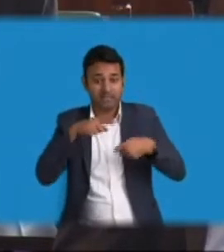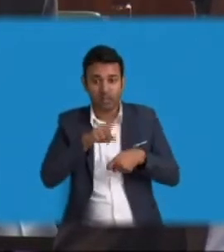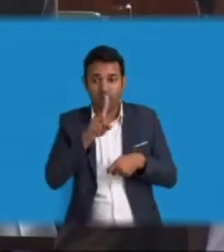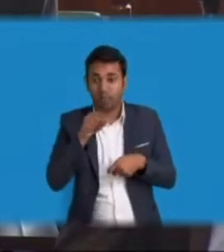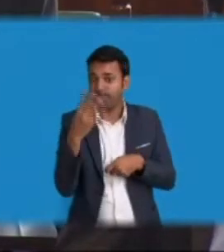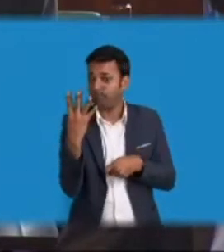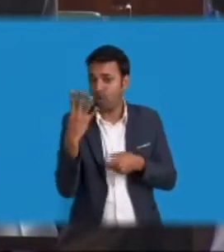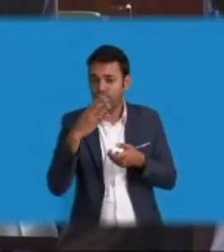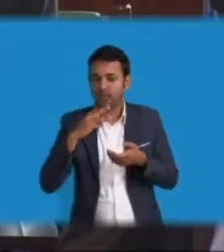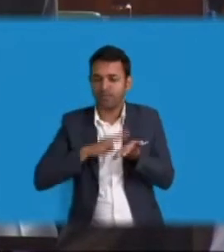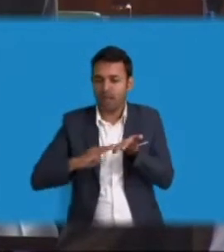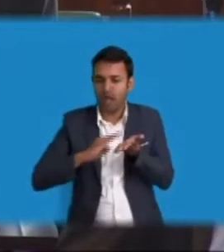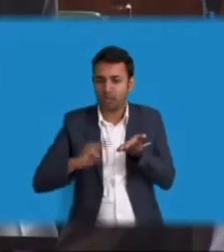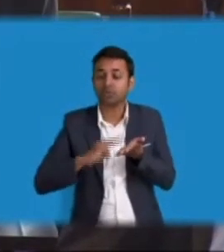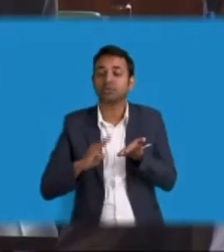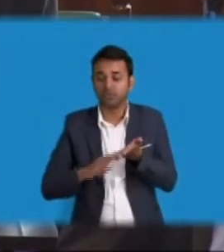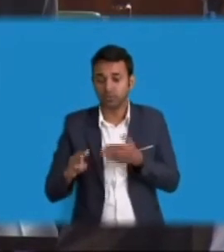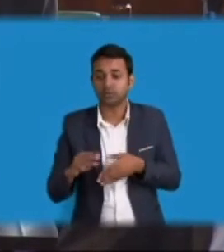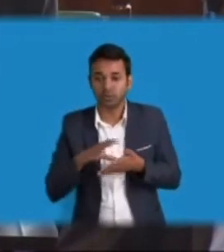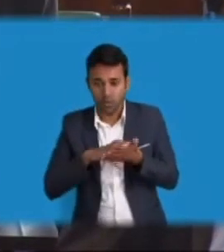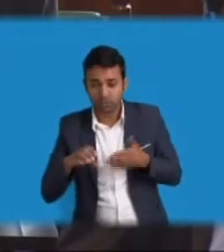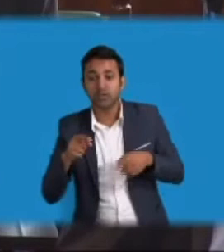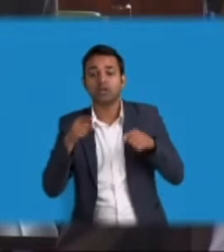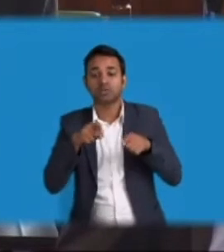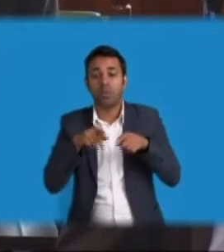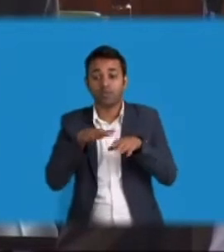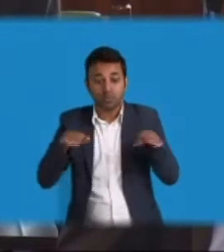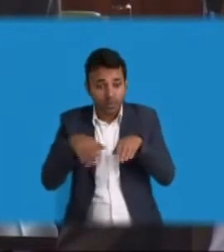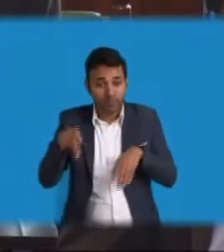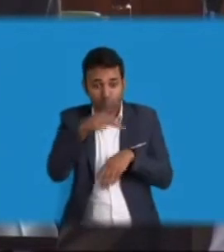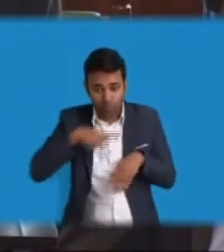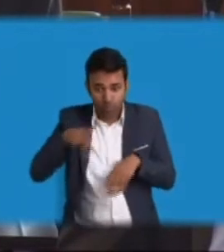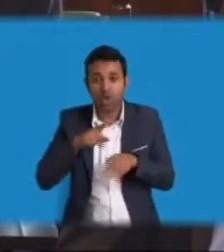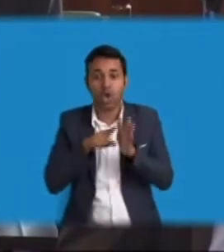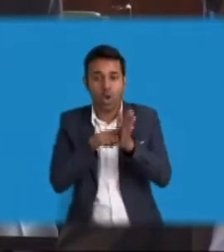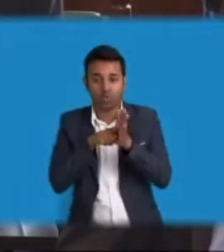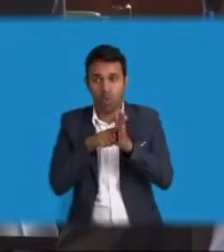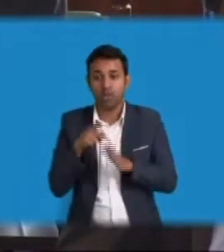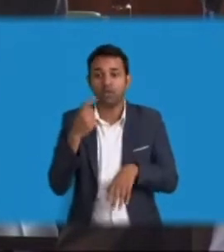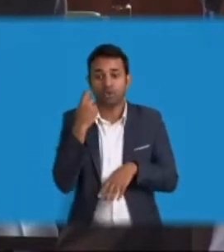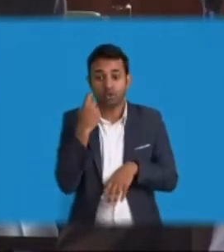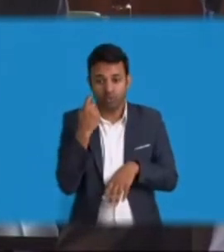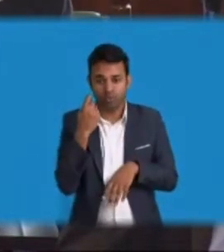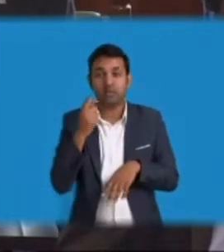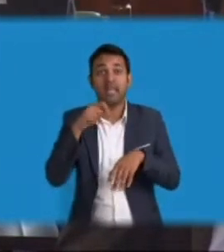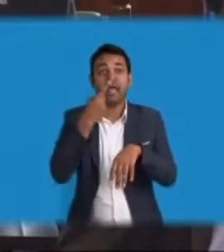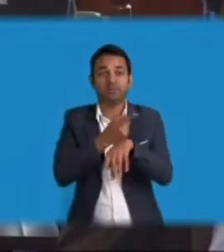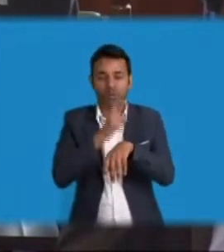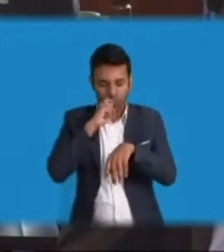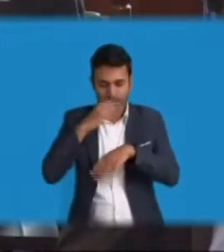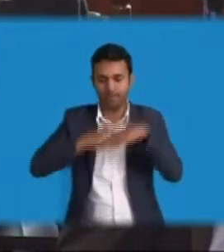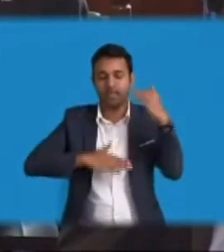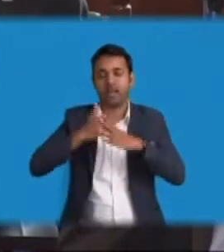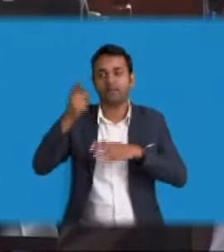Speaker, the groundbreaking of municipal swimming pool at Lautoka's Botanical Garden will take place next week. Madam